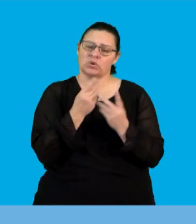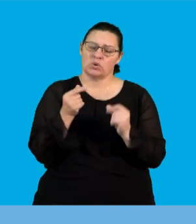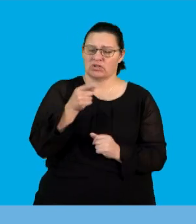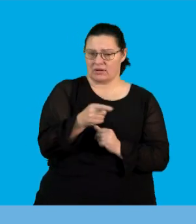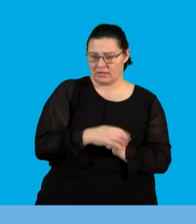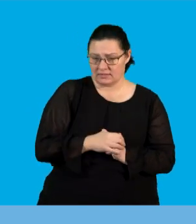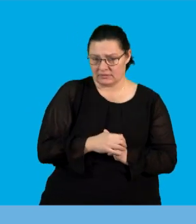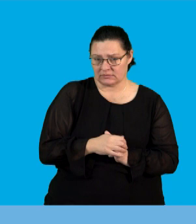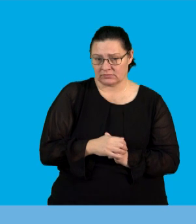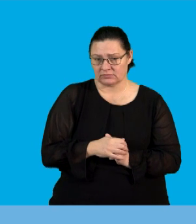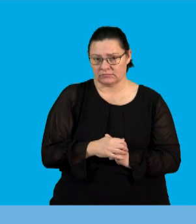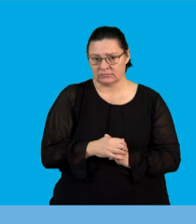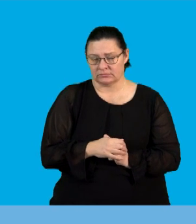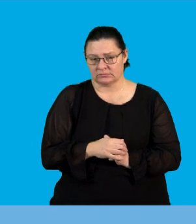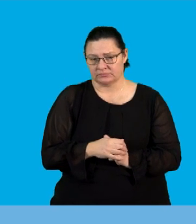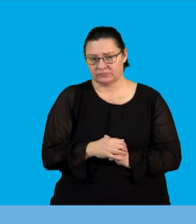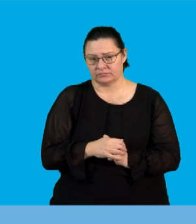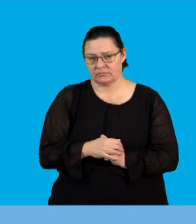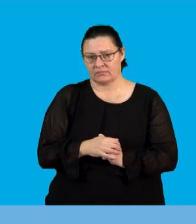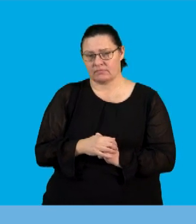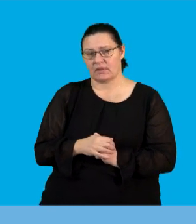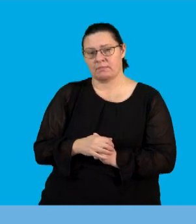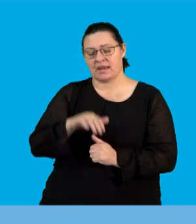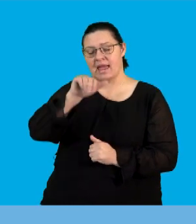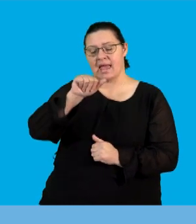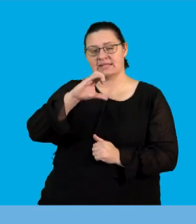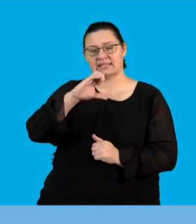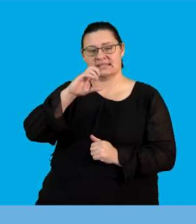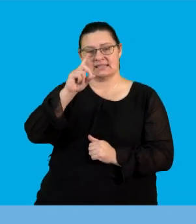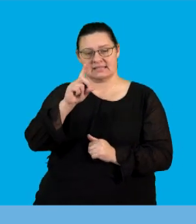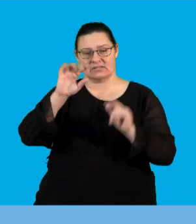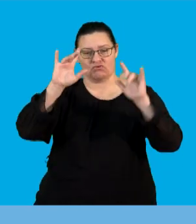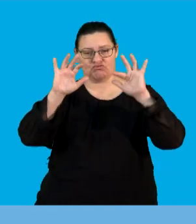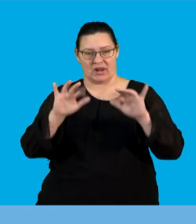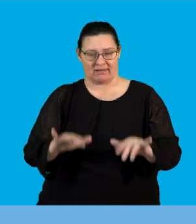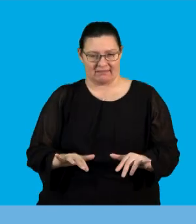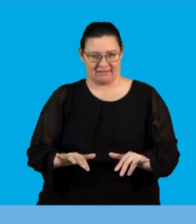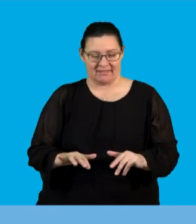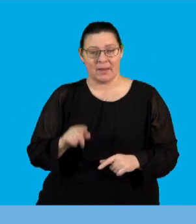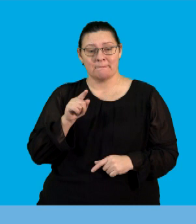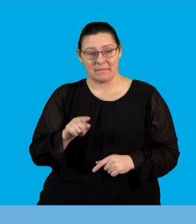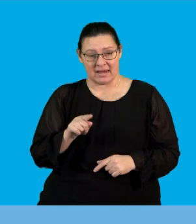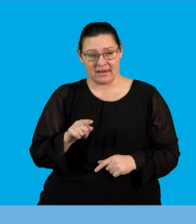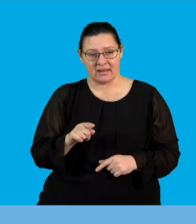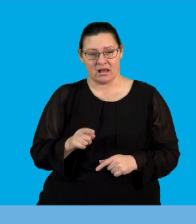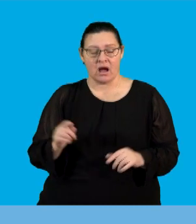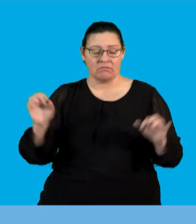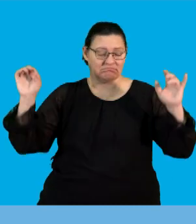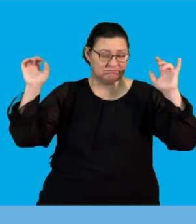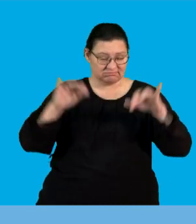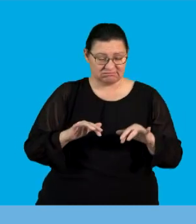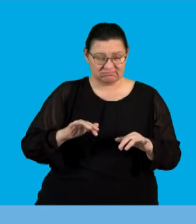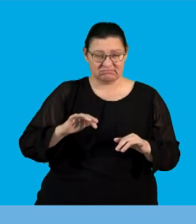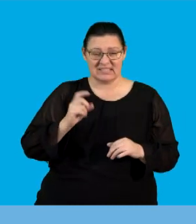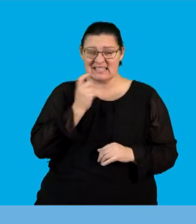this solution. So the solution that you're talking about here is the acid rain. Because once that sulfurous acid, as it